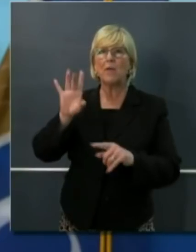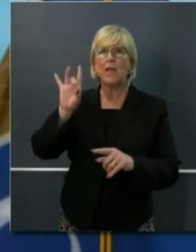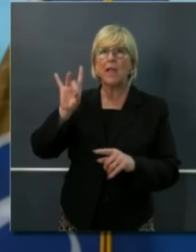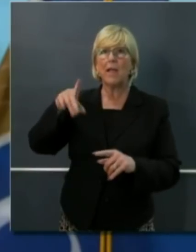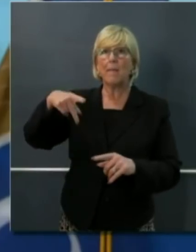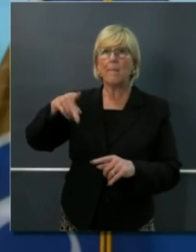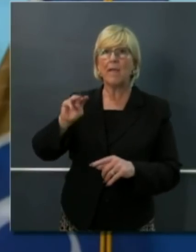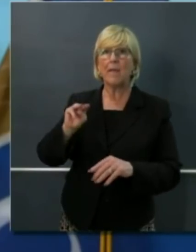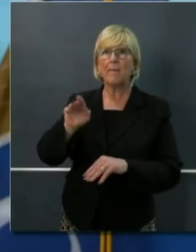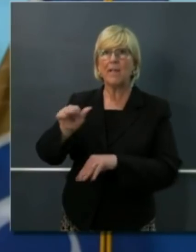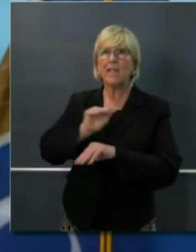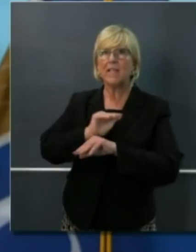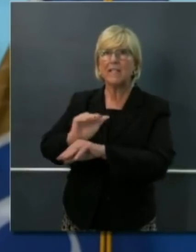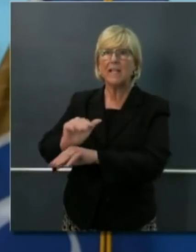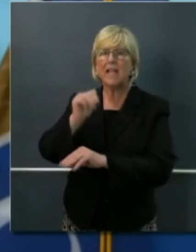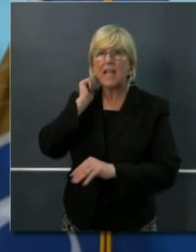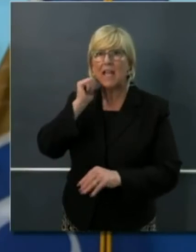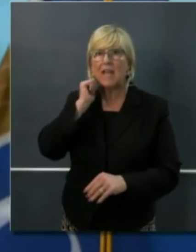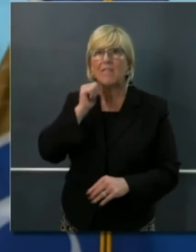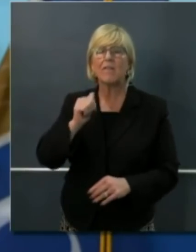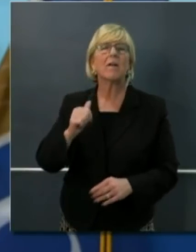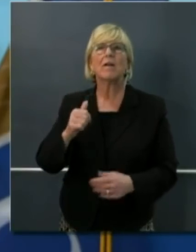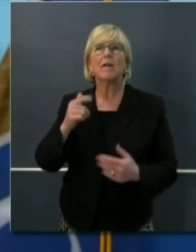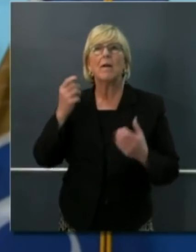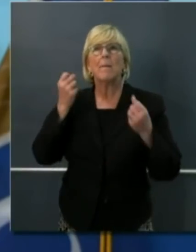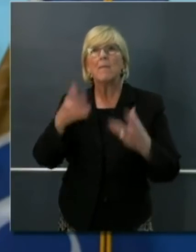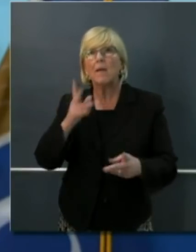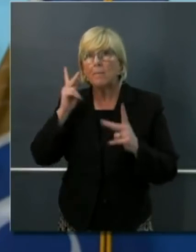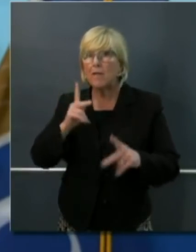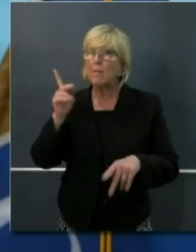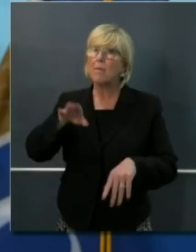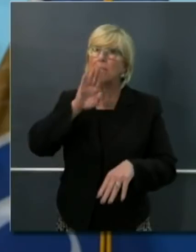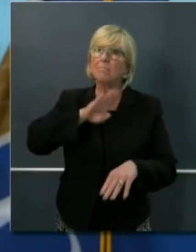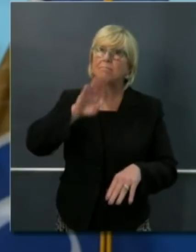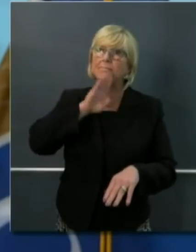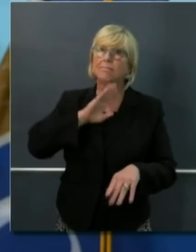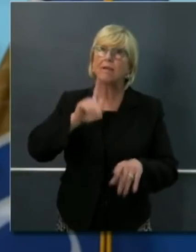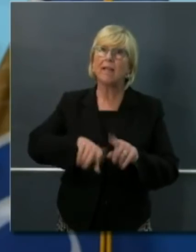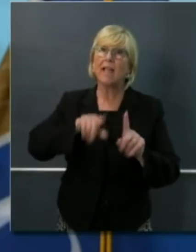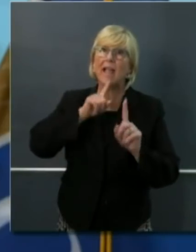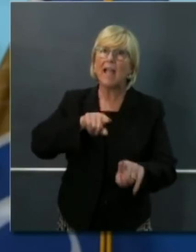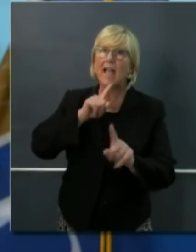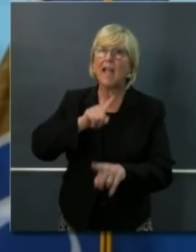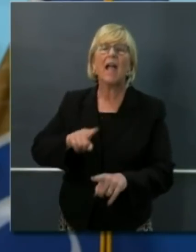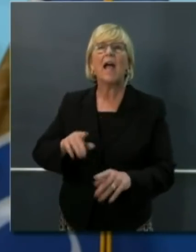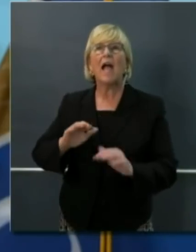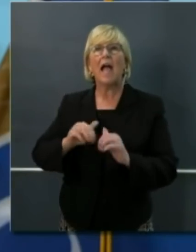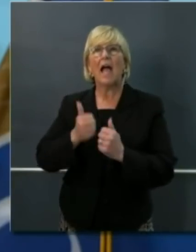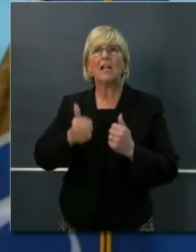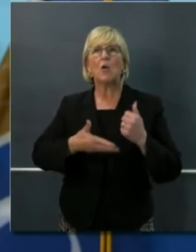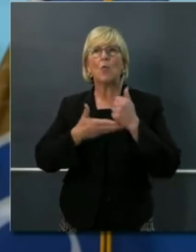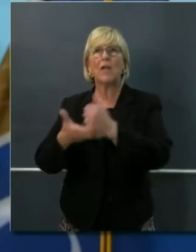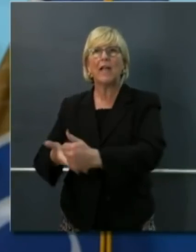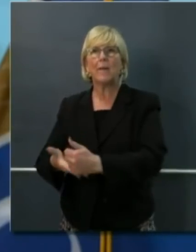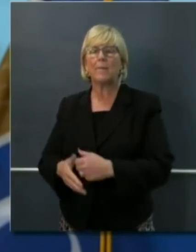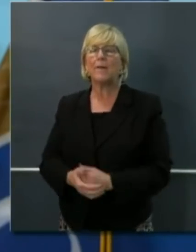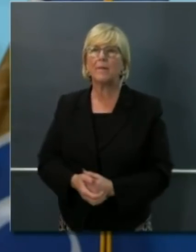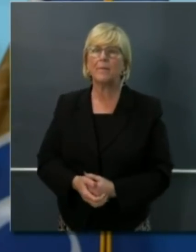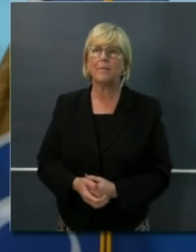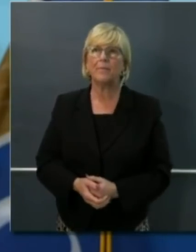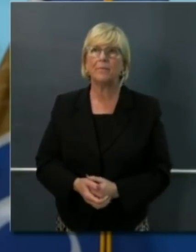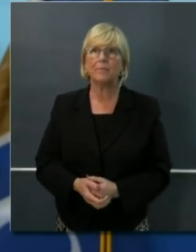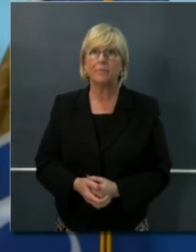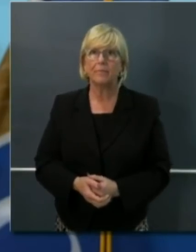that they can't get through. I'm wondering what more can the state do to get people the answers and the help that they need? Yeah, over 1,000 people